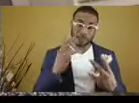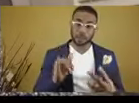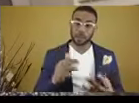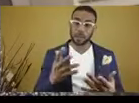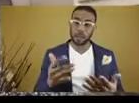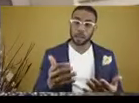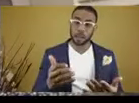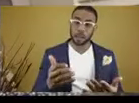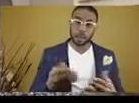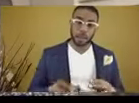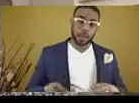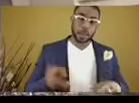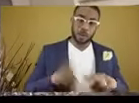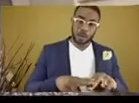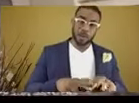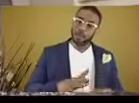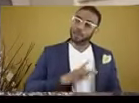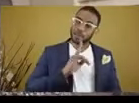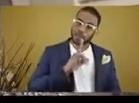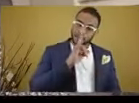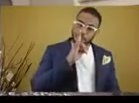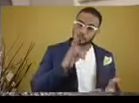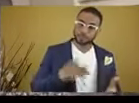an increase in the sophistication